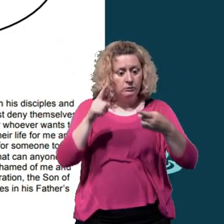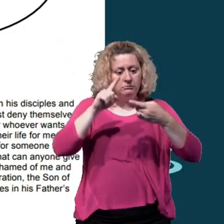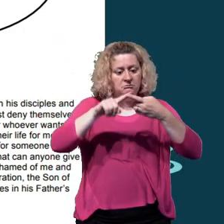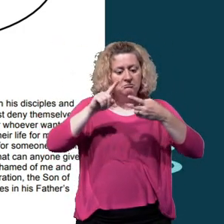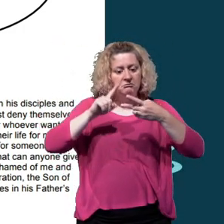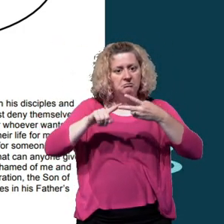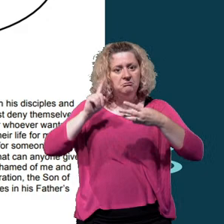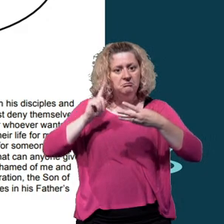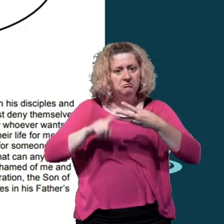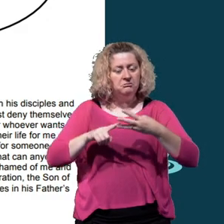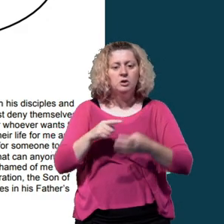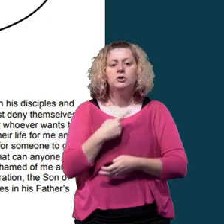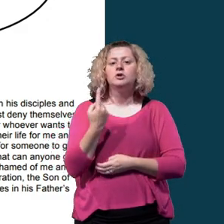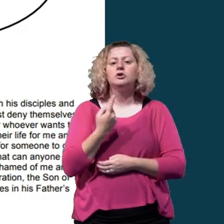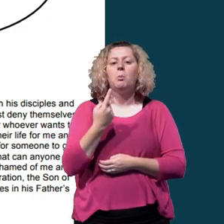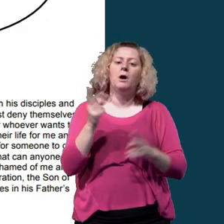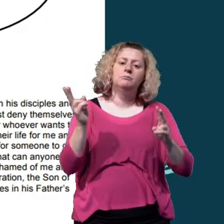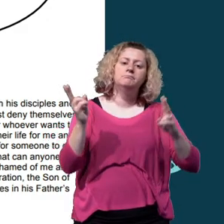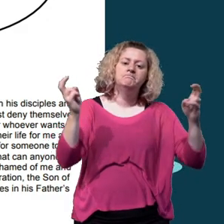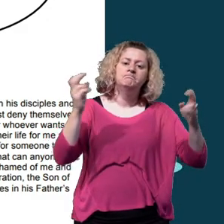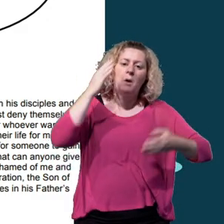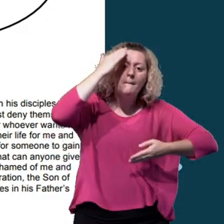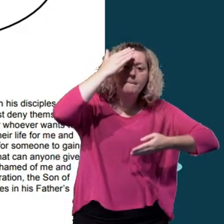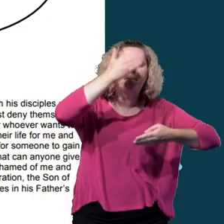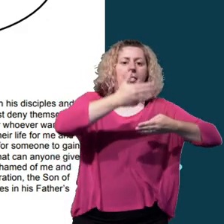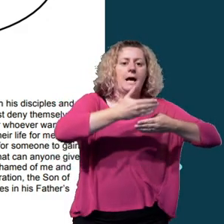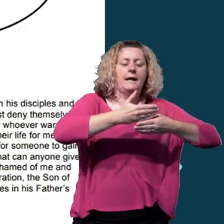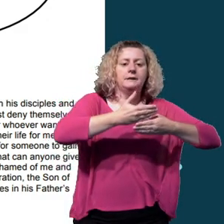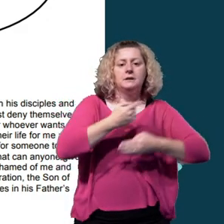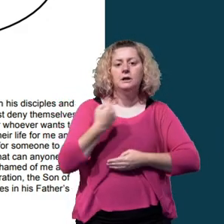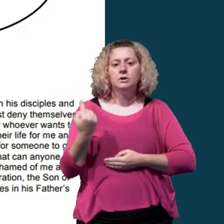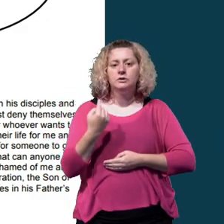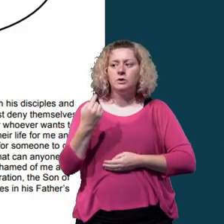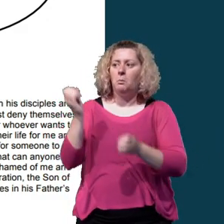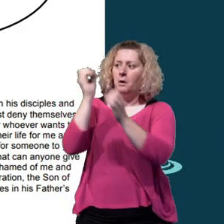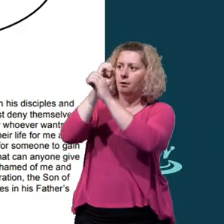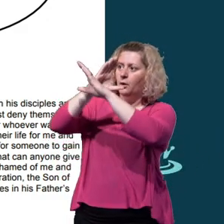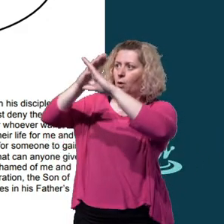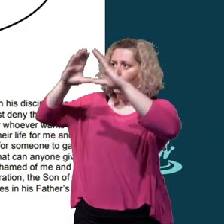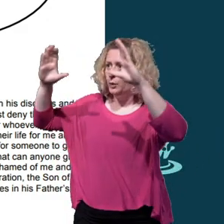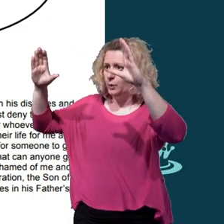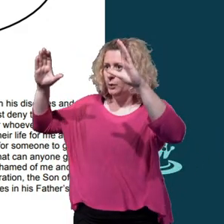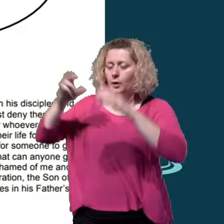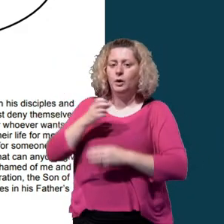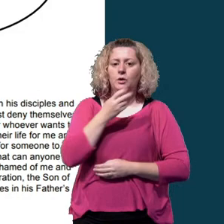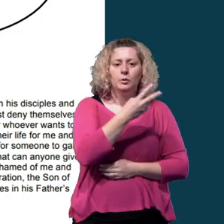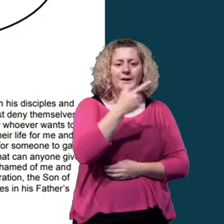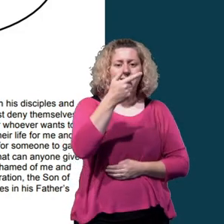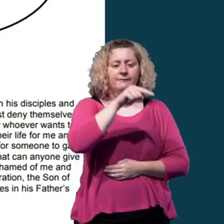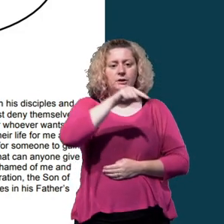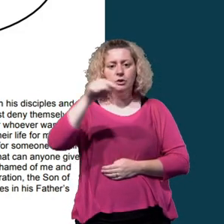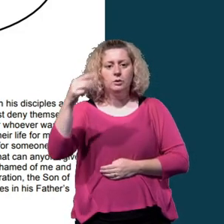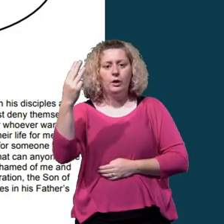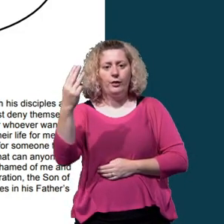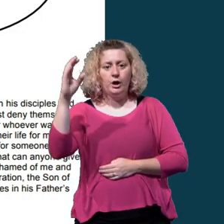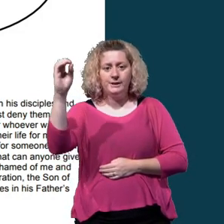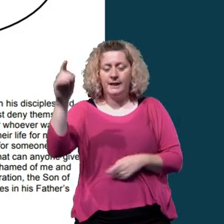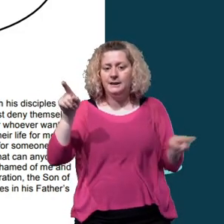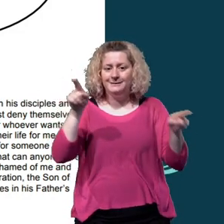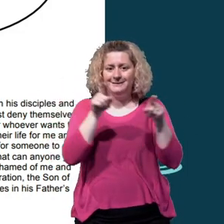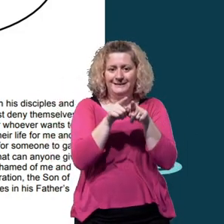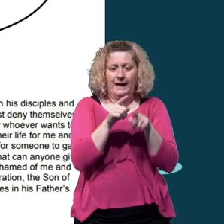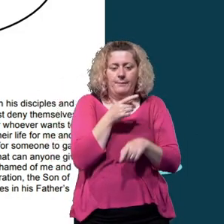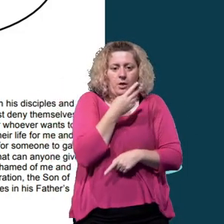So someone's going to be blind and someone can see in 27 to 30. Someone's blind and someone can see in